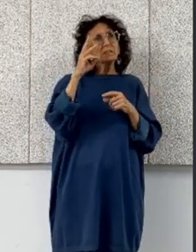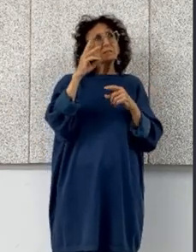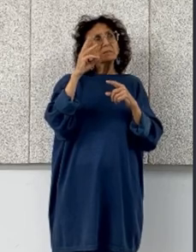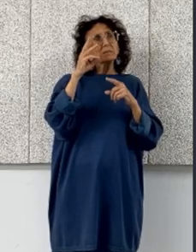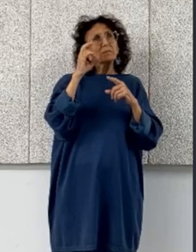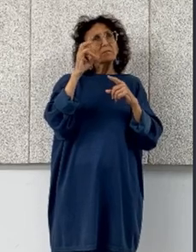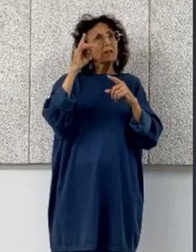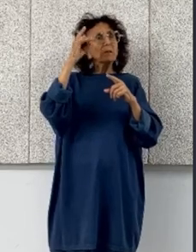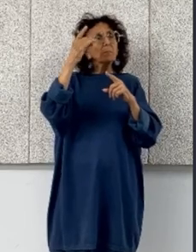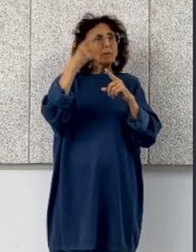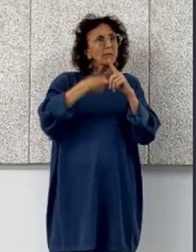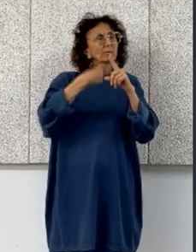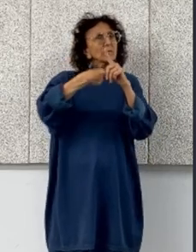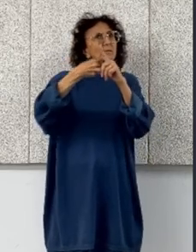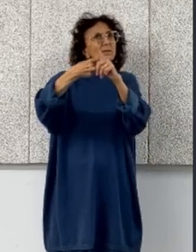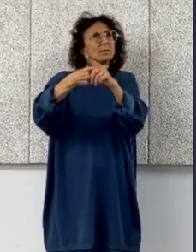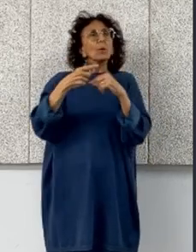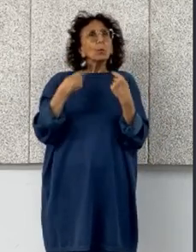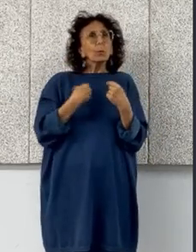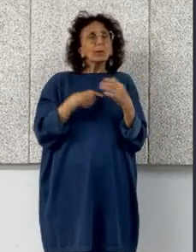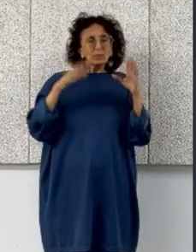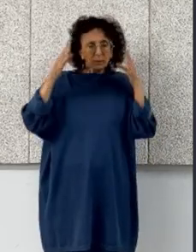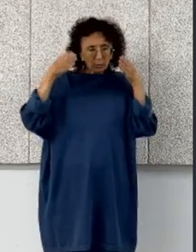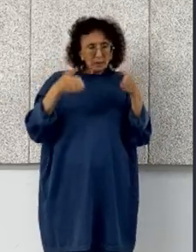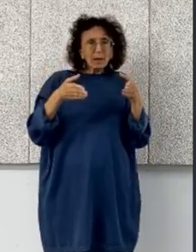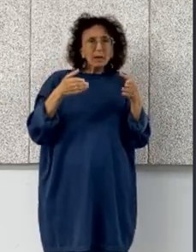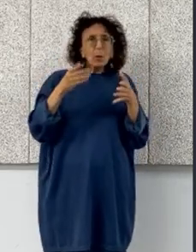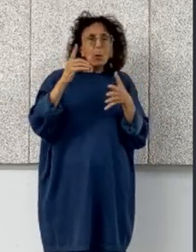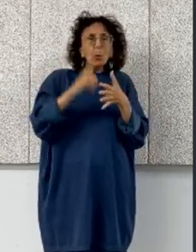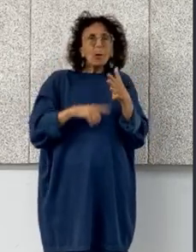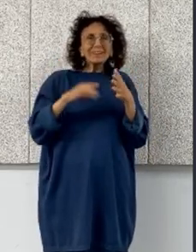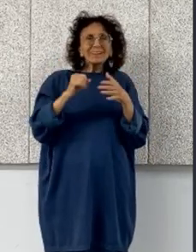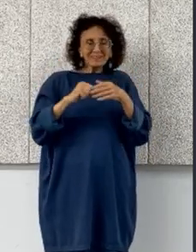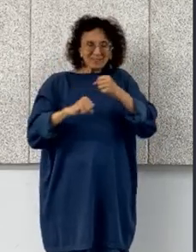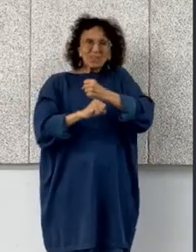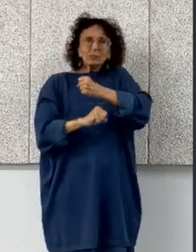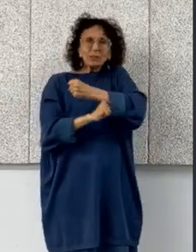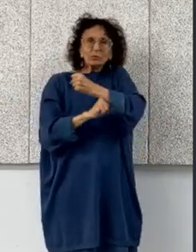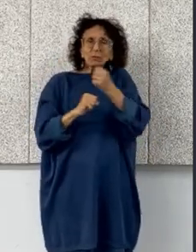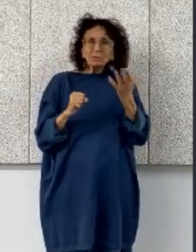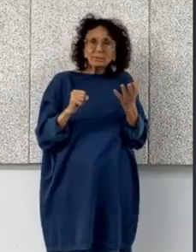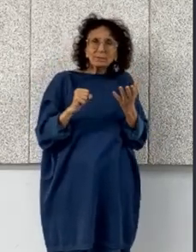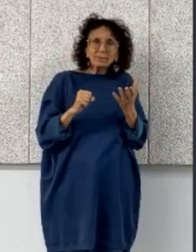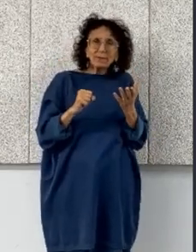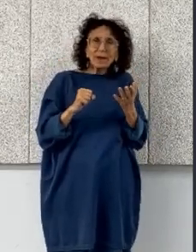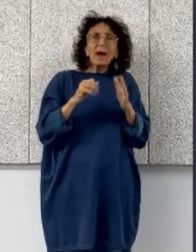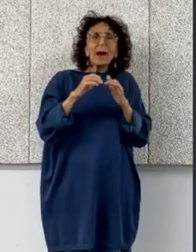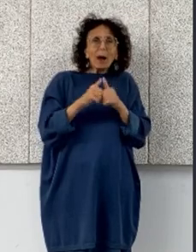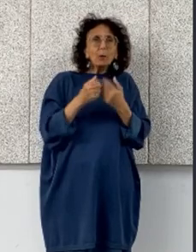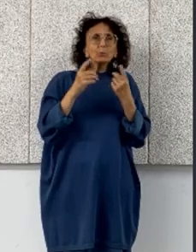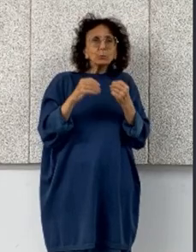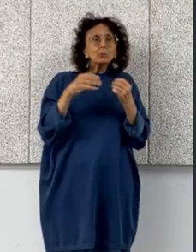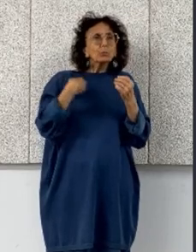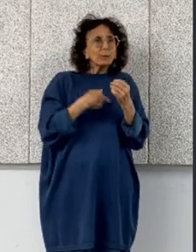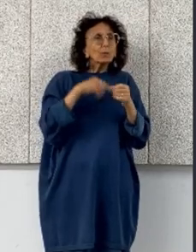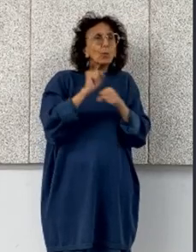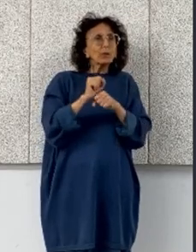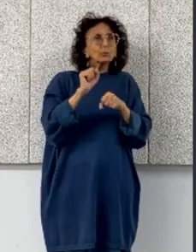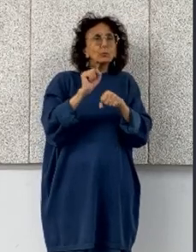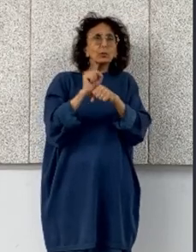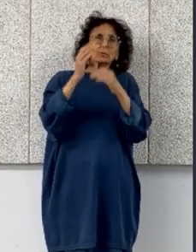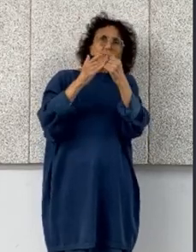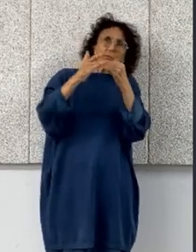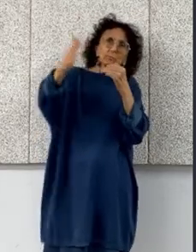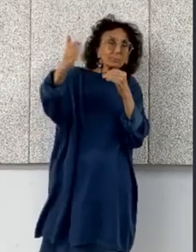6 to 8 months around what I call the foundational work, just laying the foundations mm-hmm. for the way we want to work. And what I'm